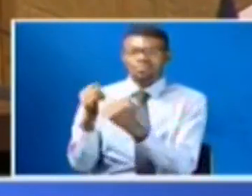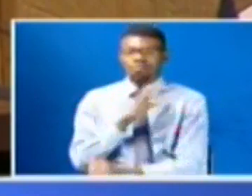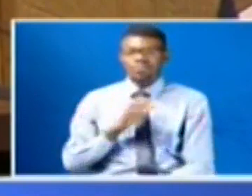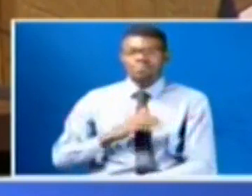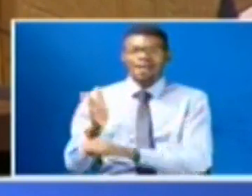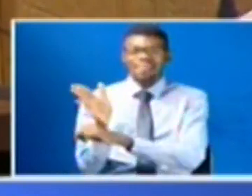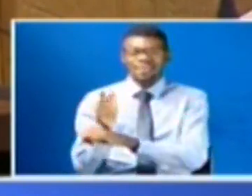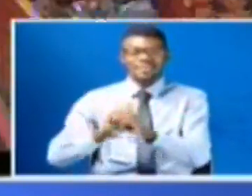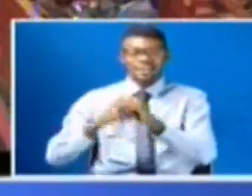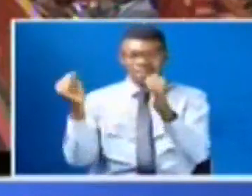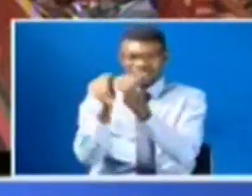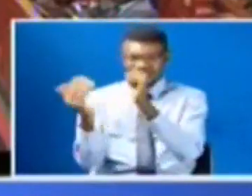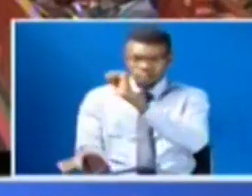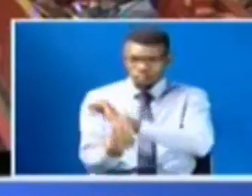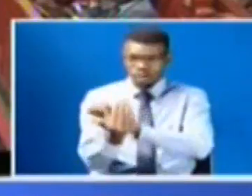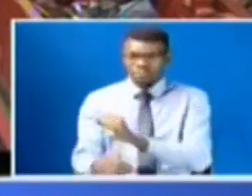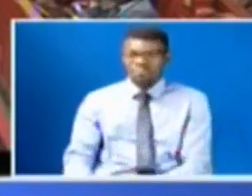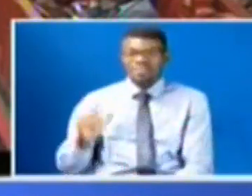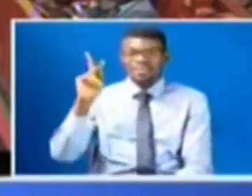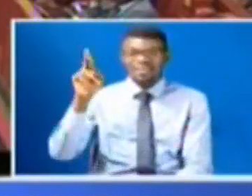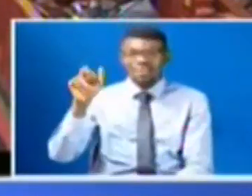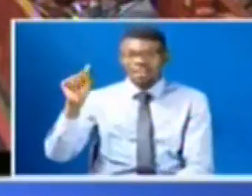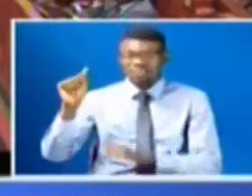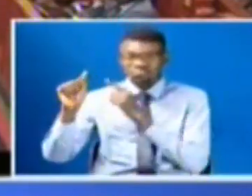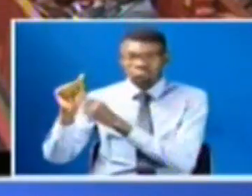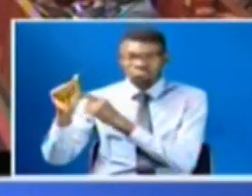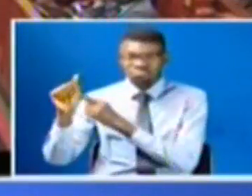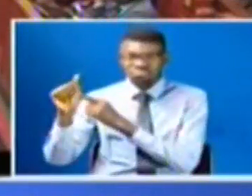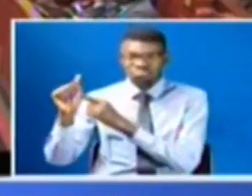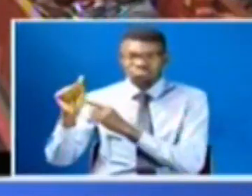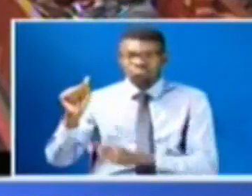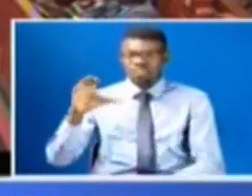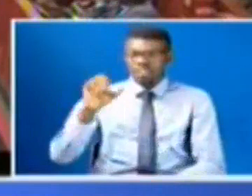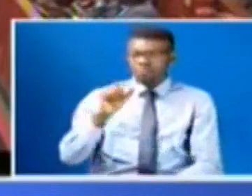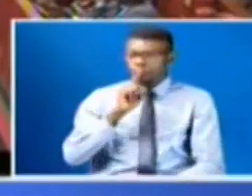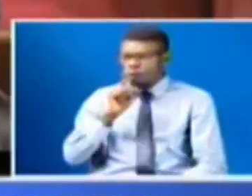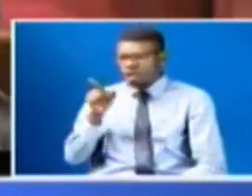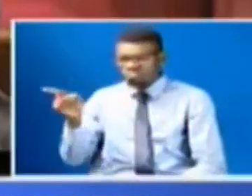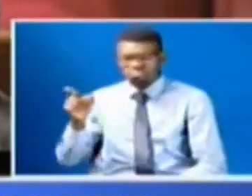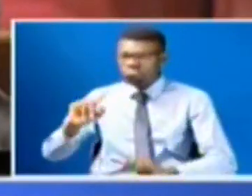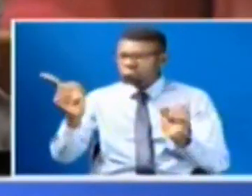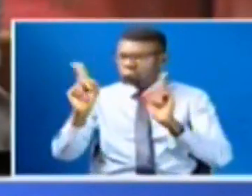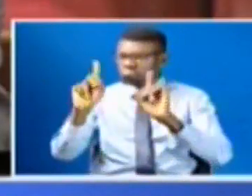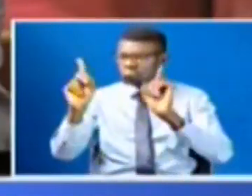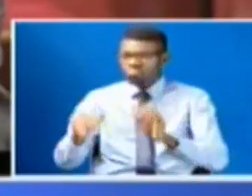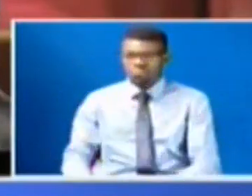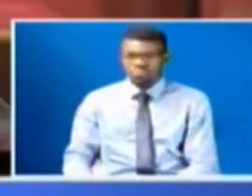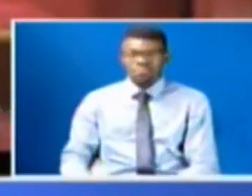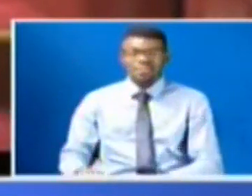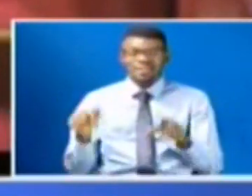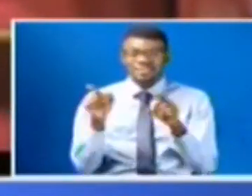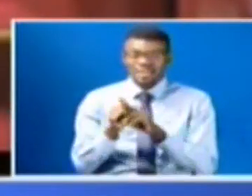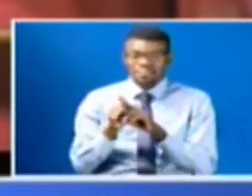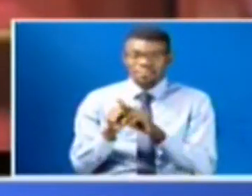at 10 o'clock. Kenya Revenue Authority does not take instructions from the CS Transport. And he is a co-owner of this